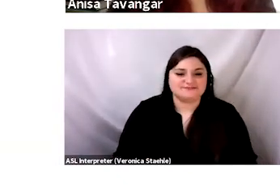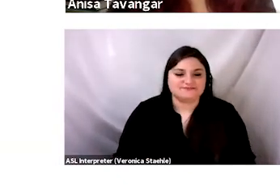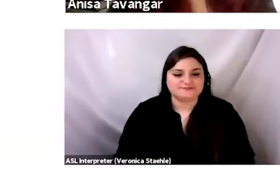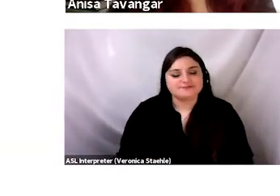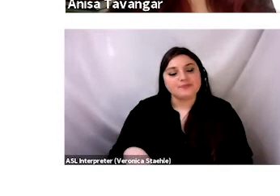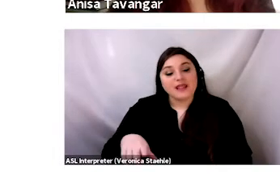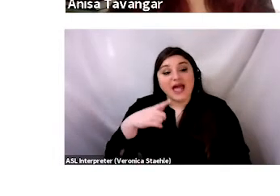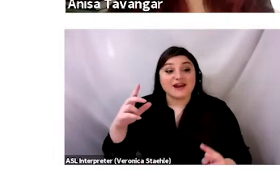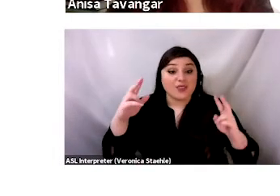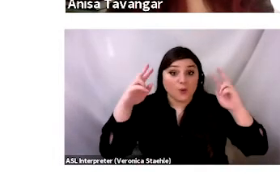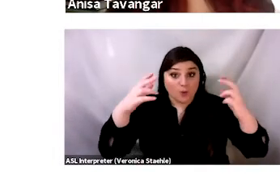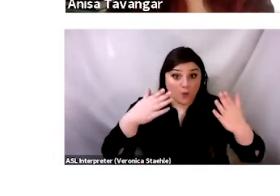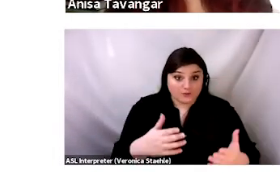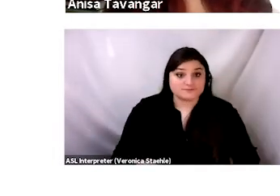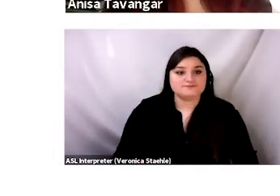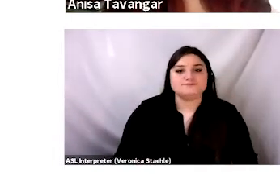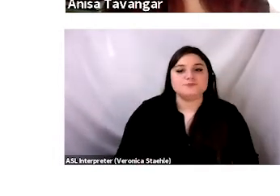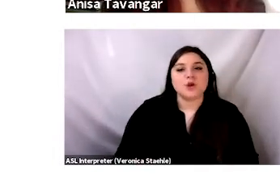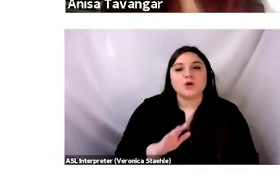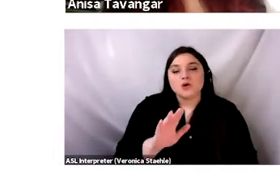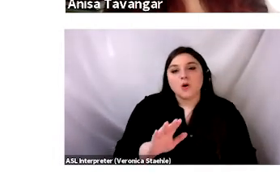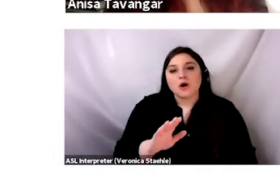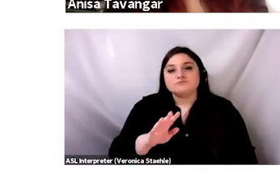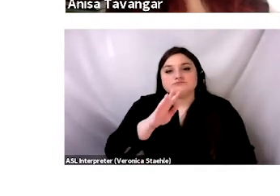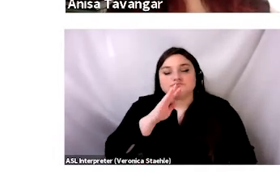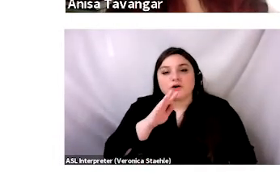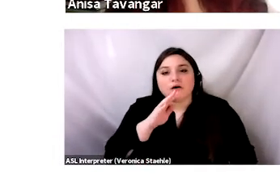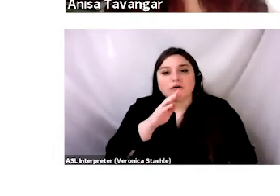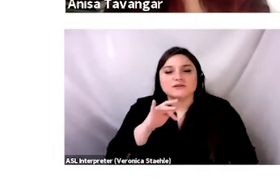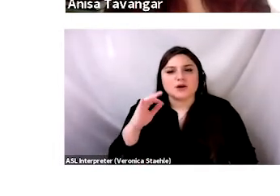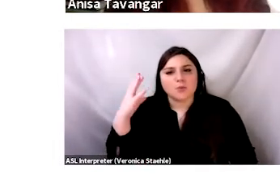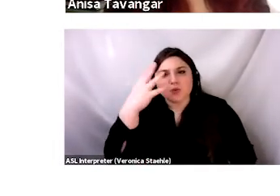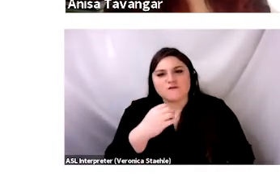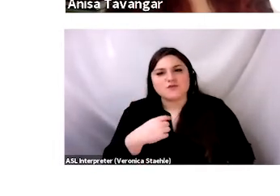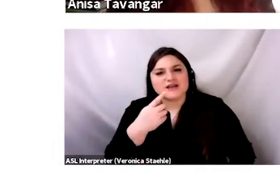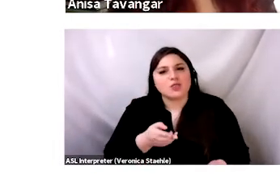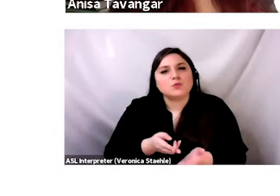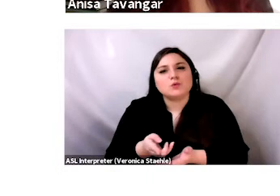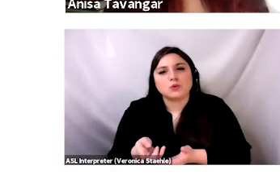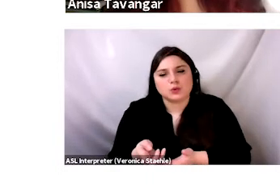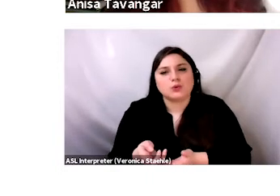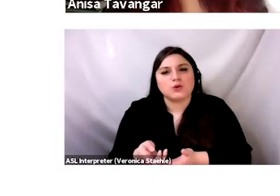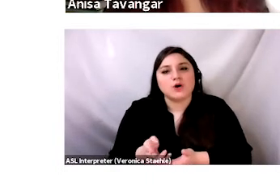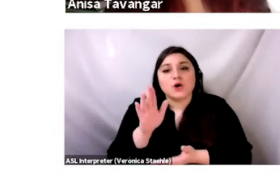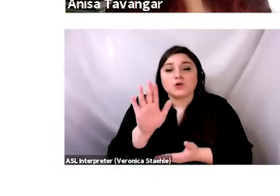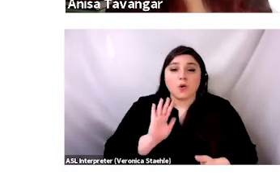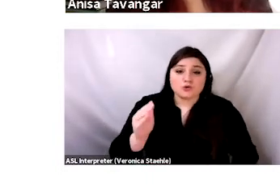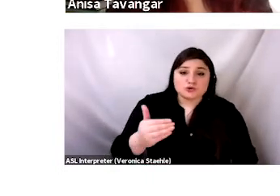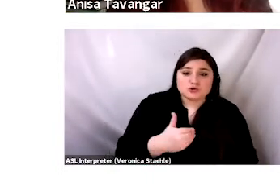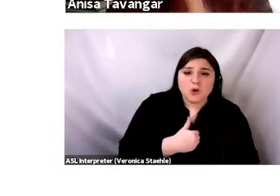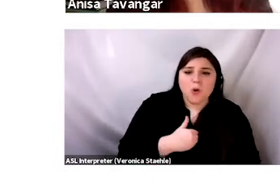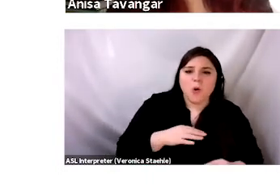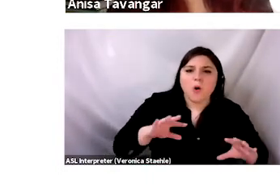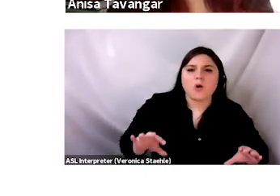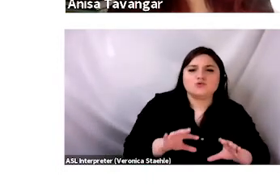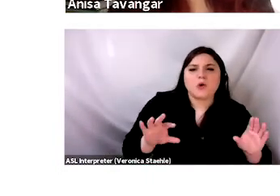Another quote, another concept is, beautify your tongues, O people, with truthfulness, and adorn your souls with